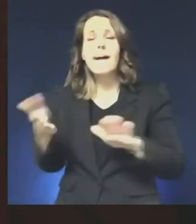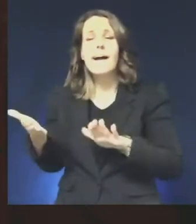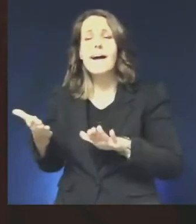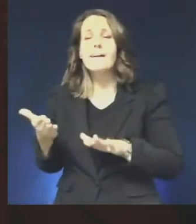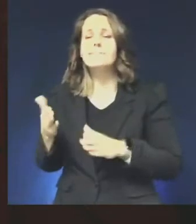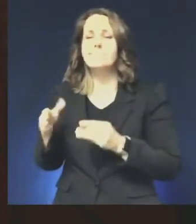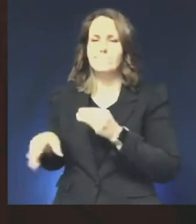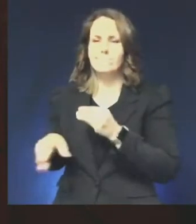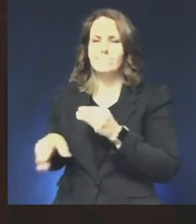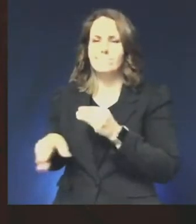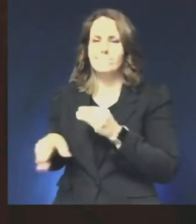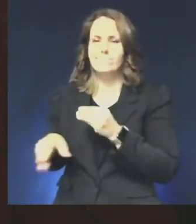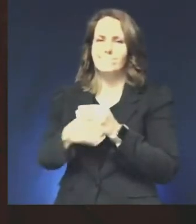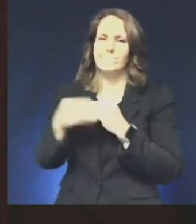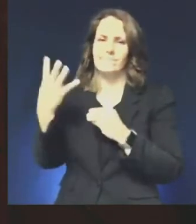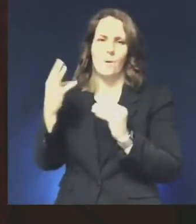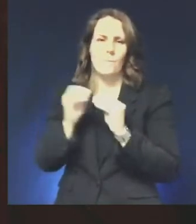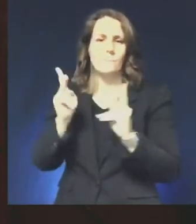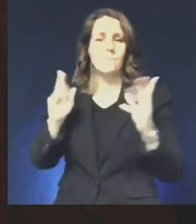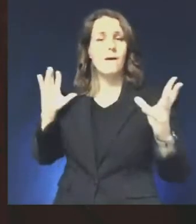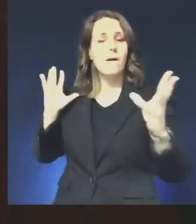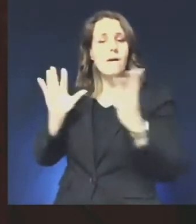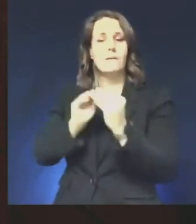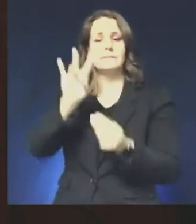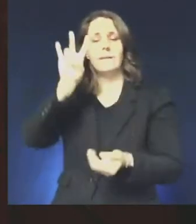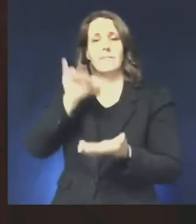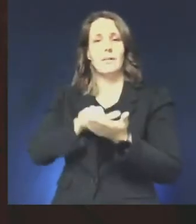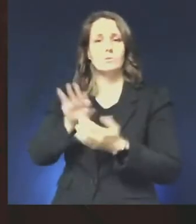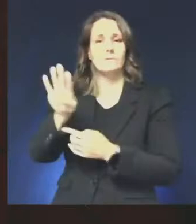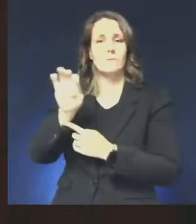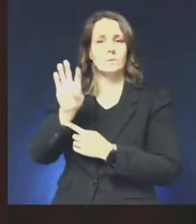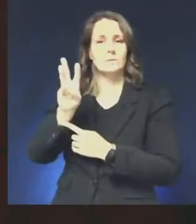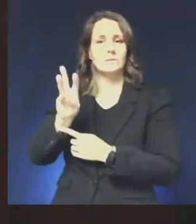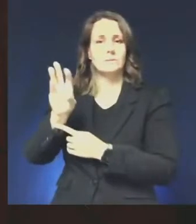COVID-19, which brings our total deaths to